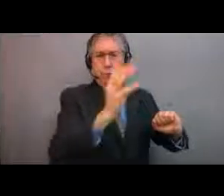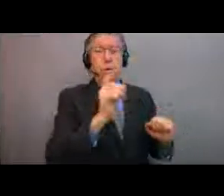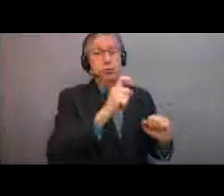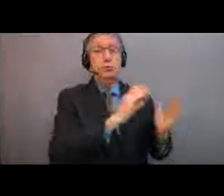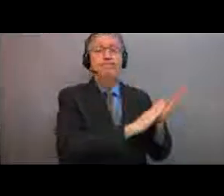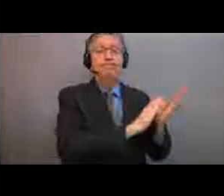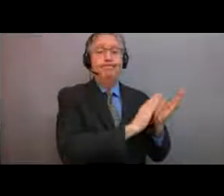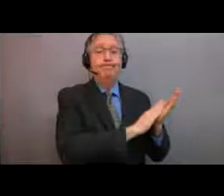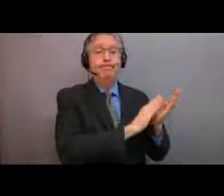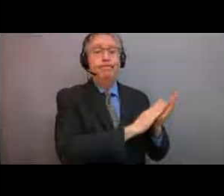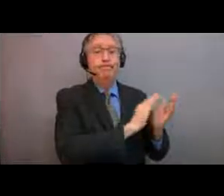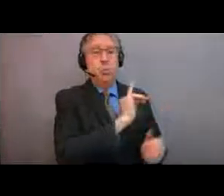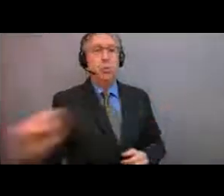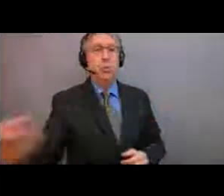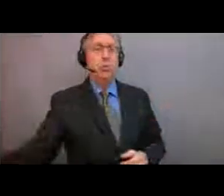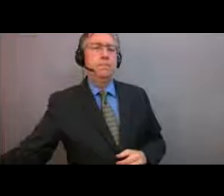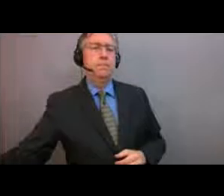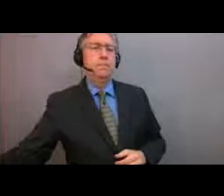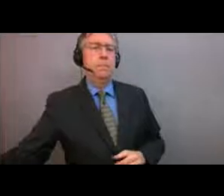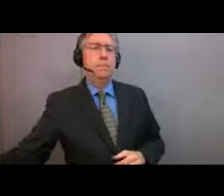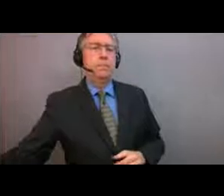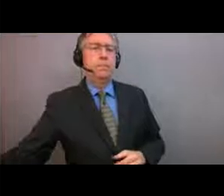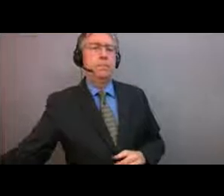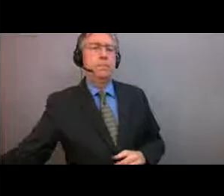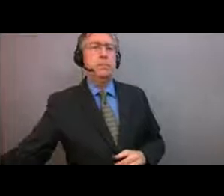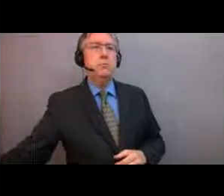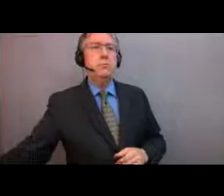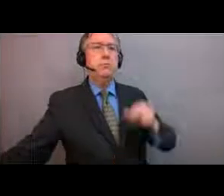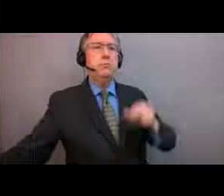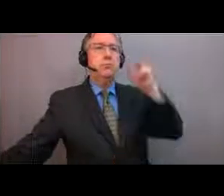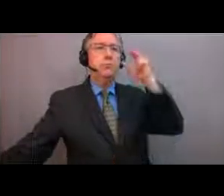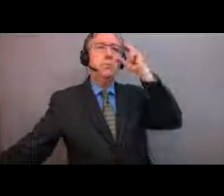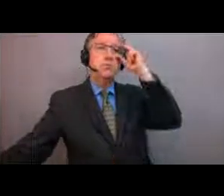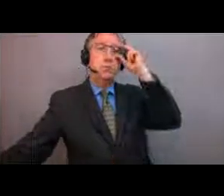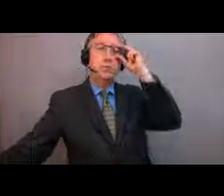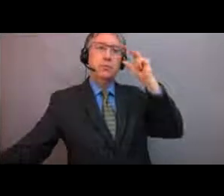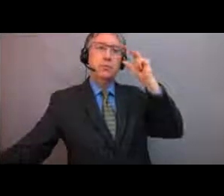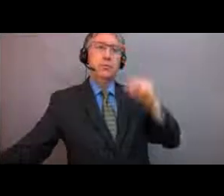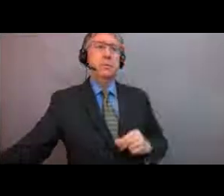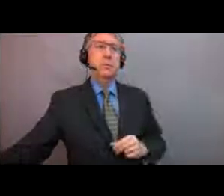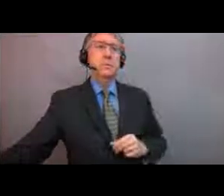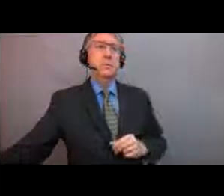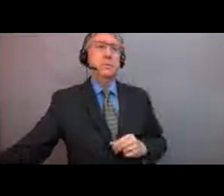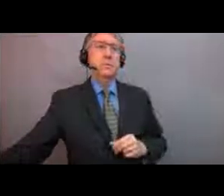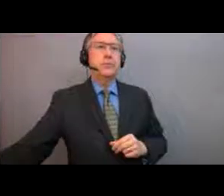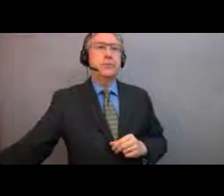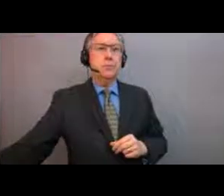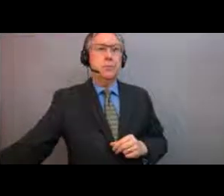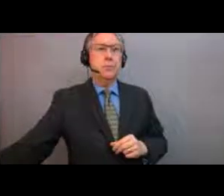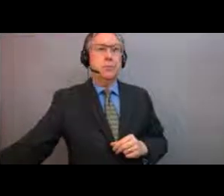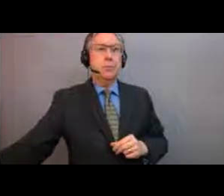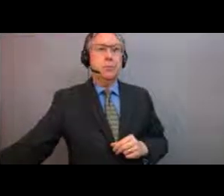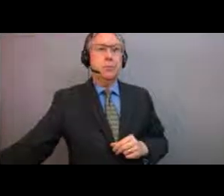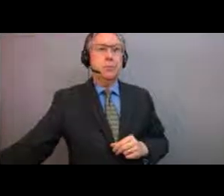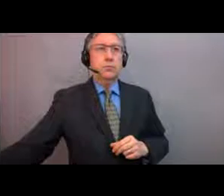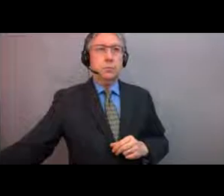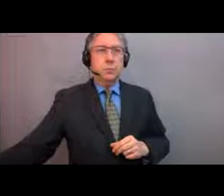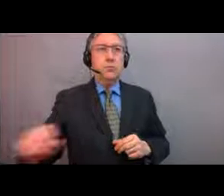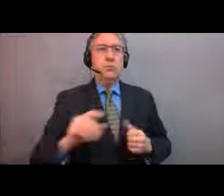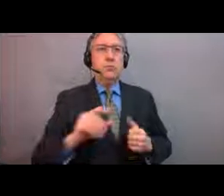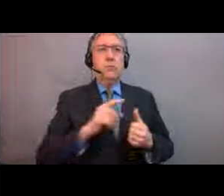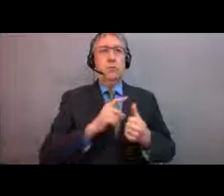publication of the research in which they participated that led to this paper being published. They include